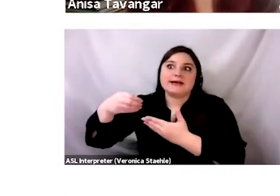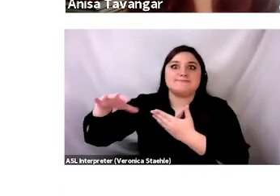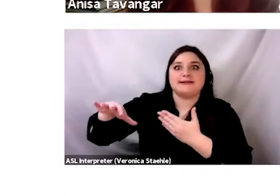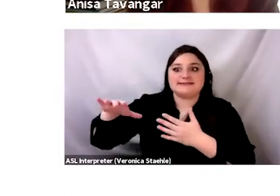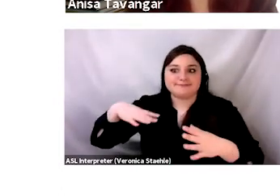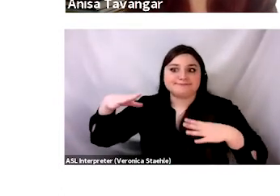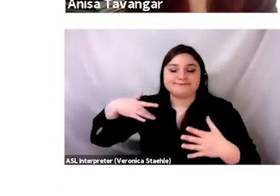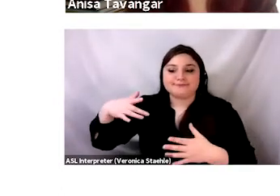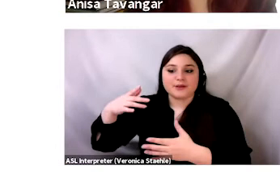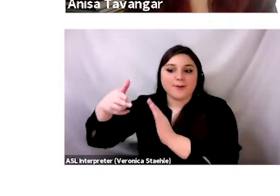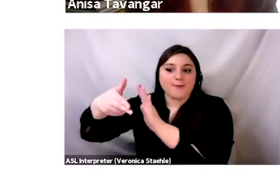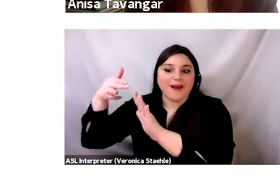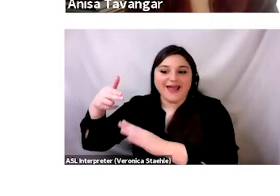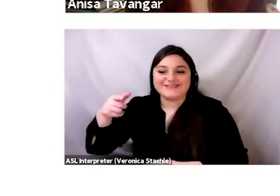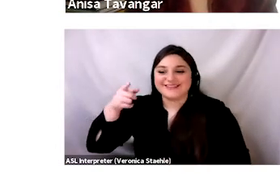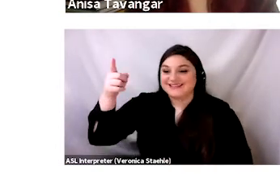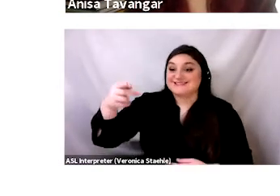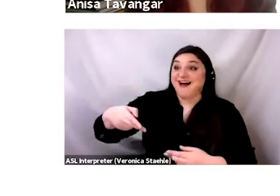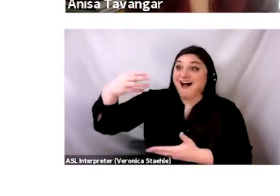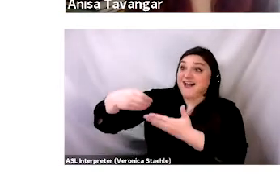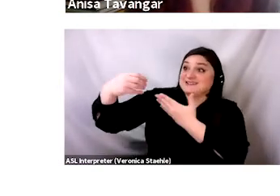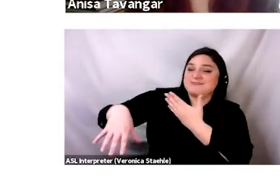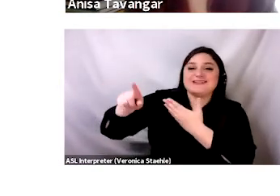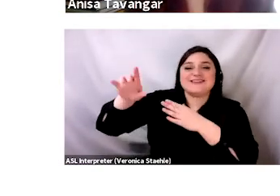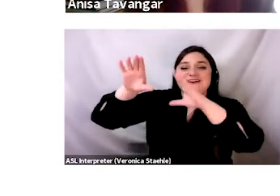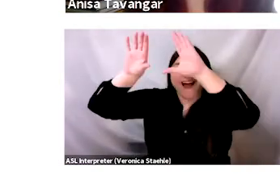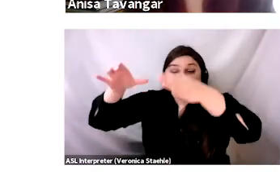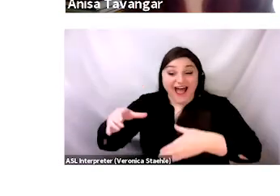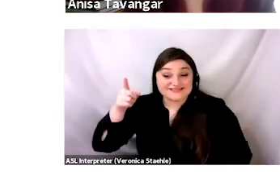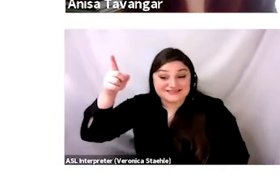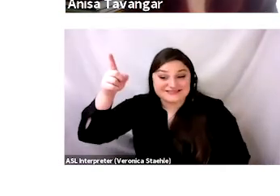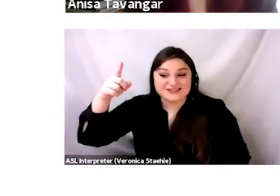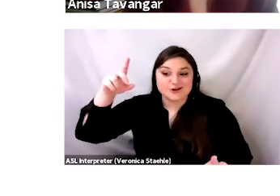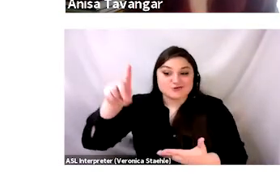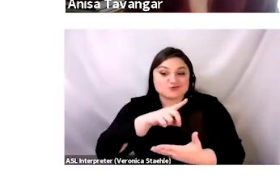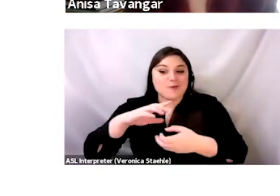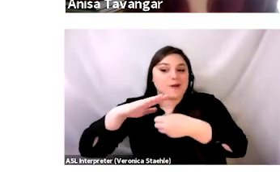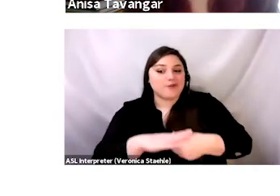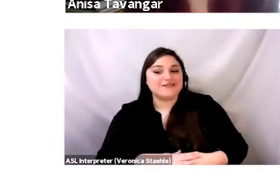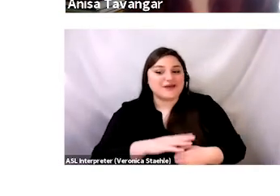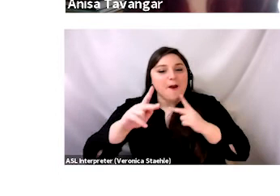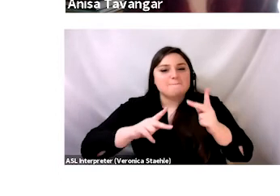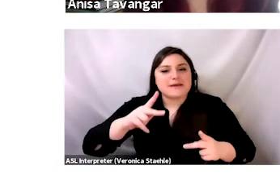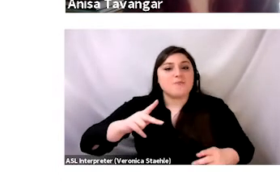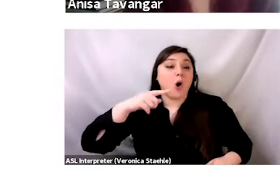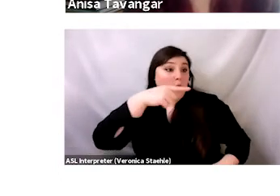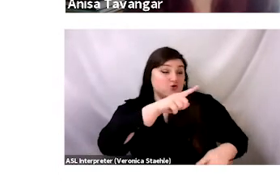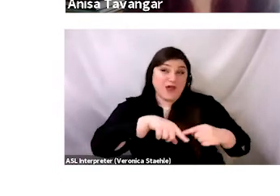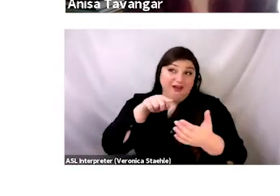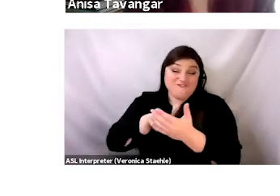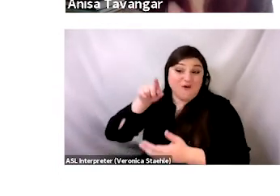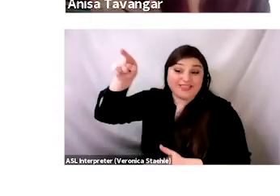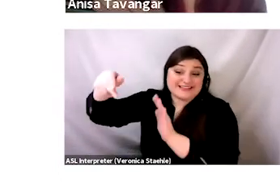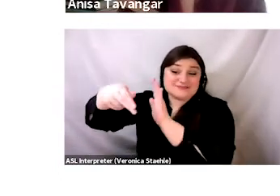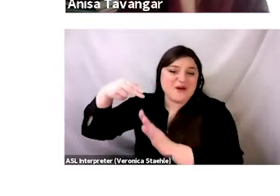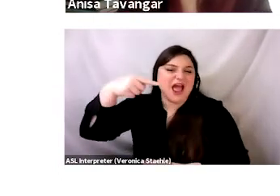everybody can afford those. And so it's unrealistic. It's classist, it's discriminatory to say that you're a bad person if you don't wear this brand, or